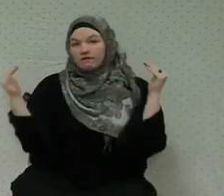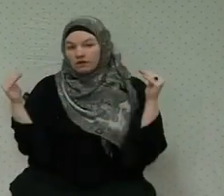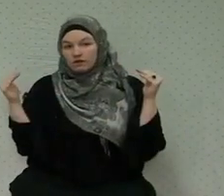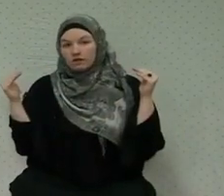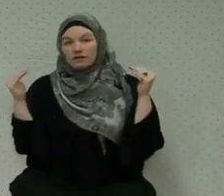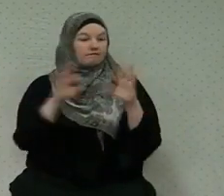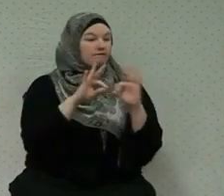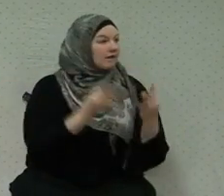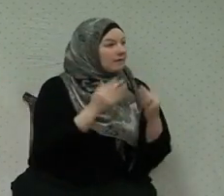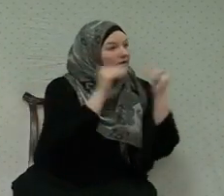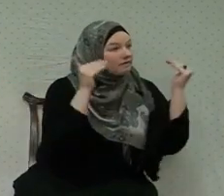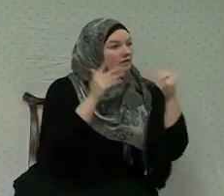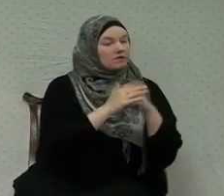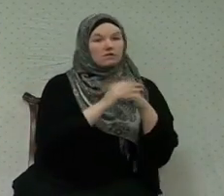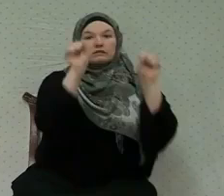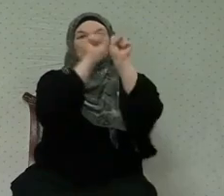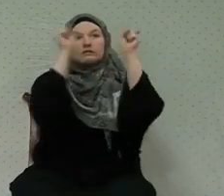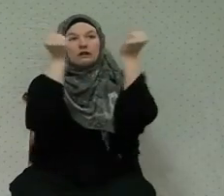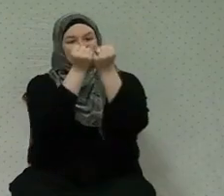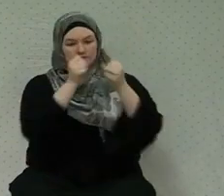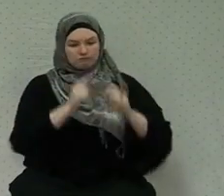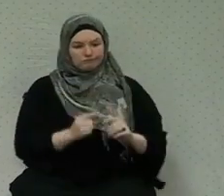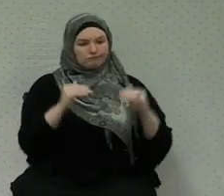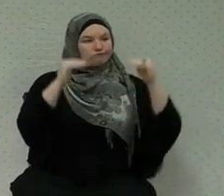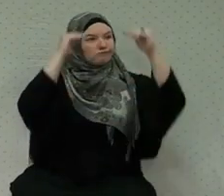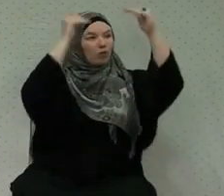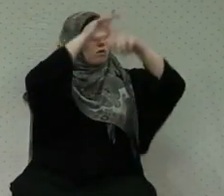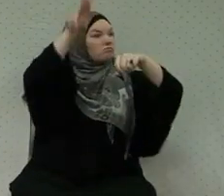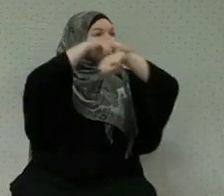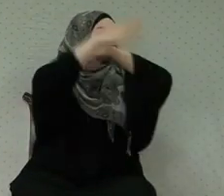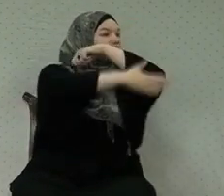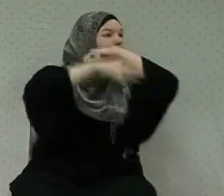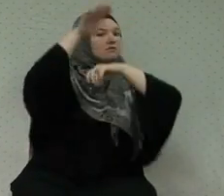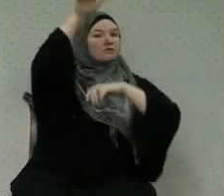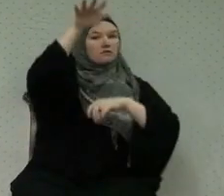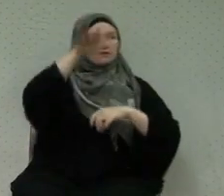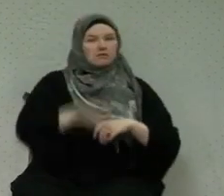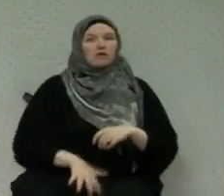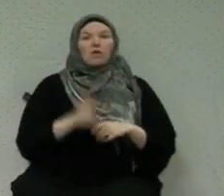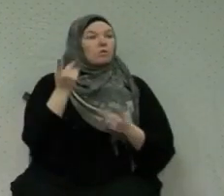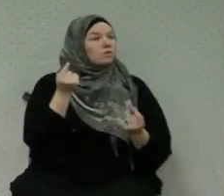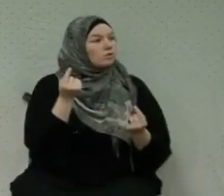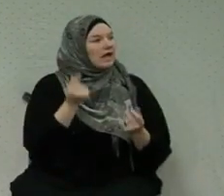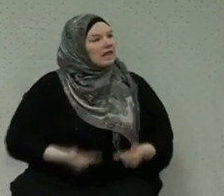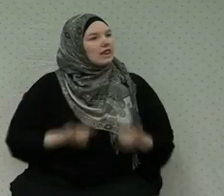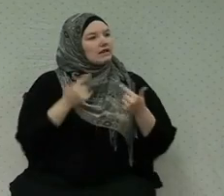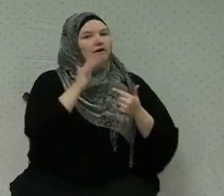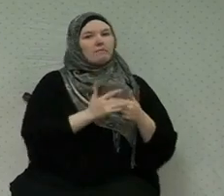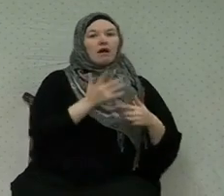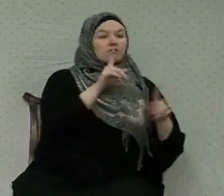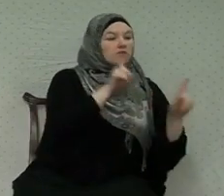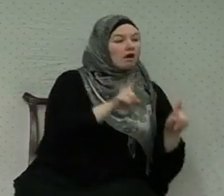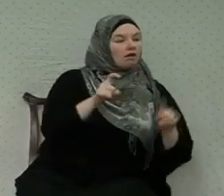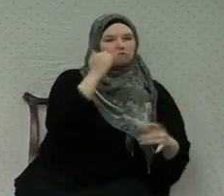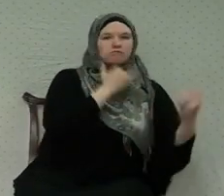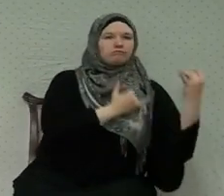family level, societal level, or nations, are living by trial and error. The